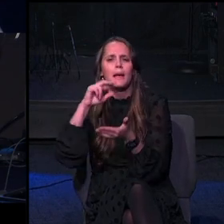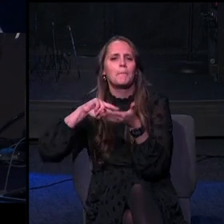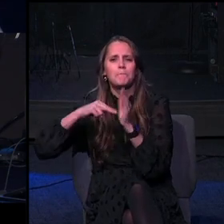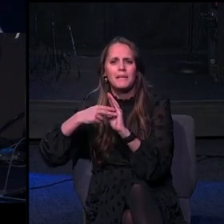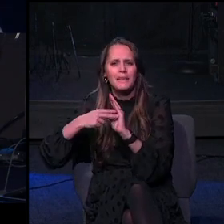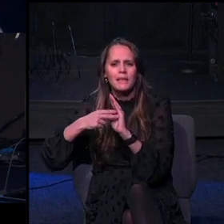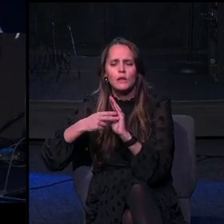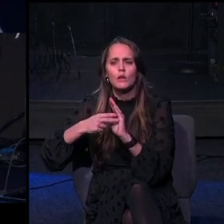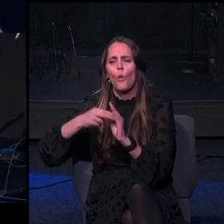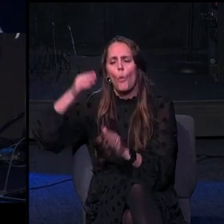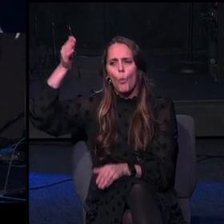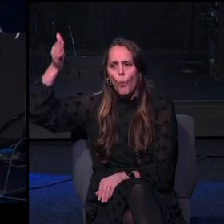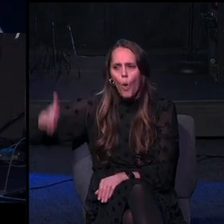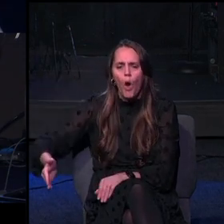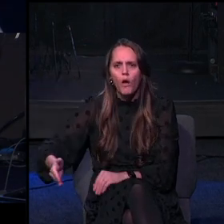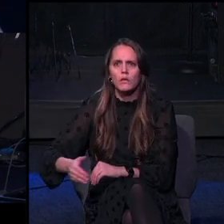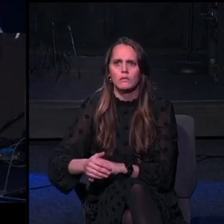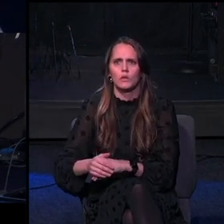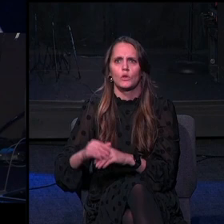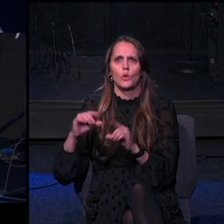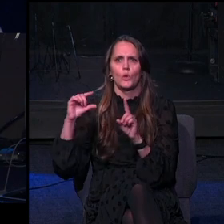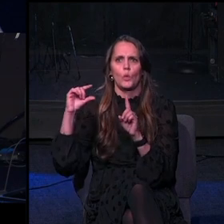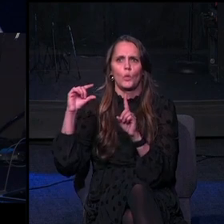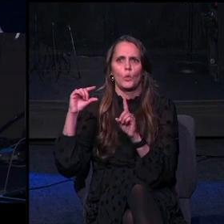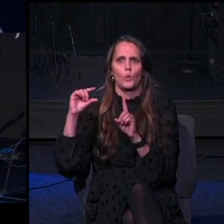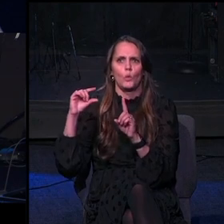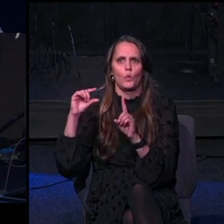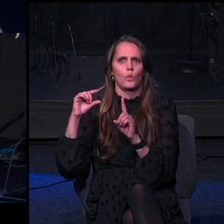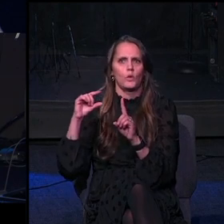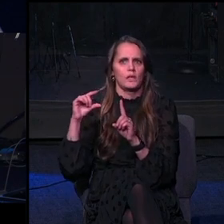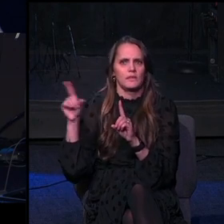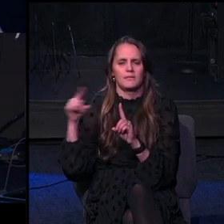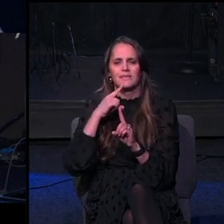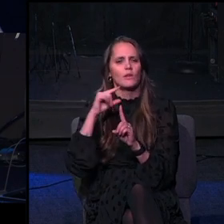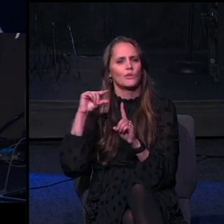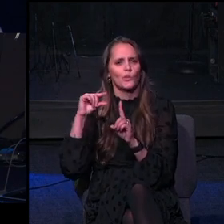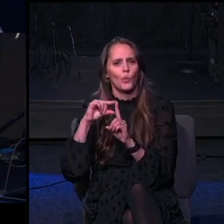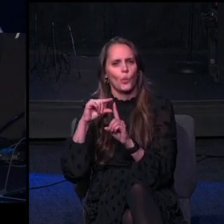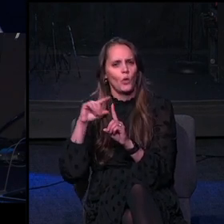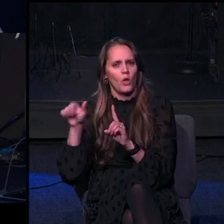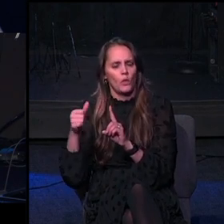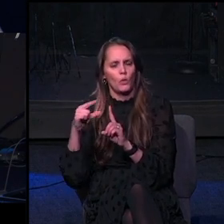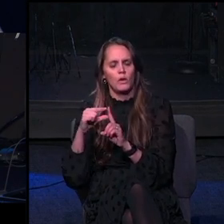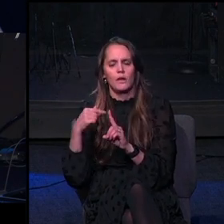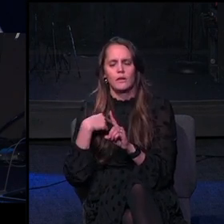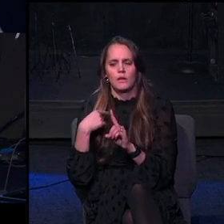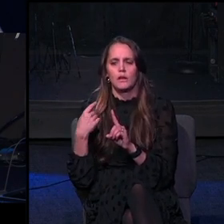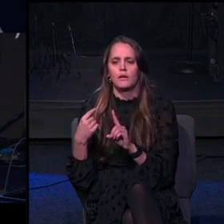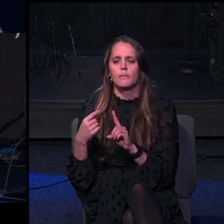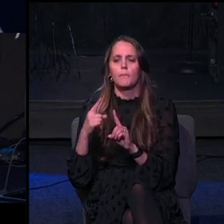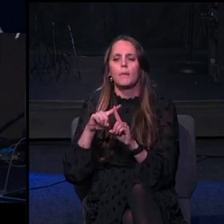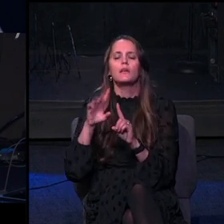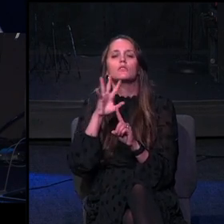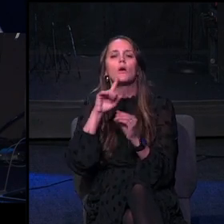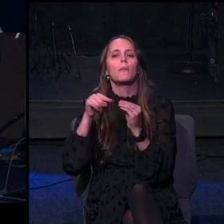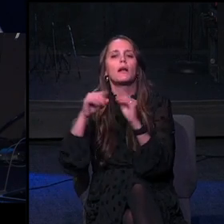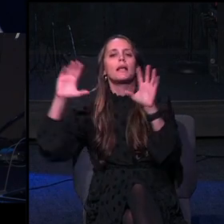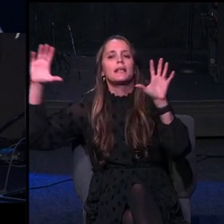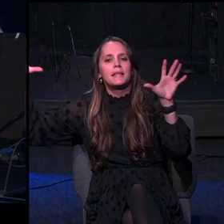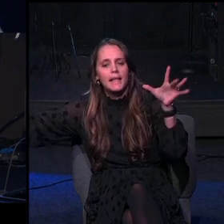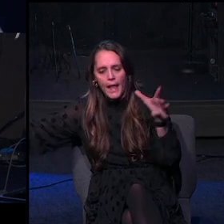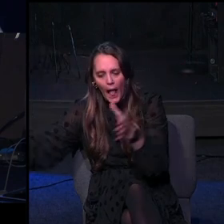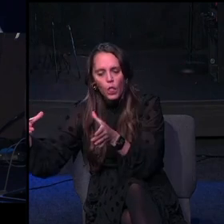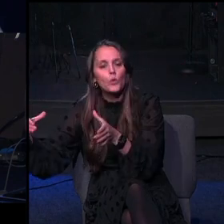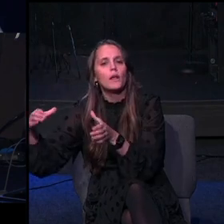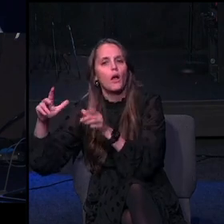uses is ecclesia. Ecclesia is significant because it's a gathering of people. It's a